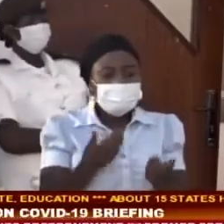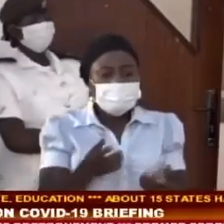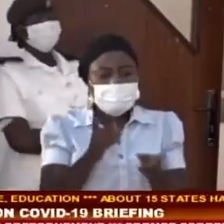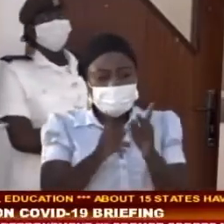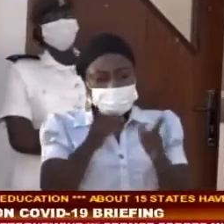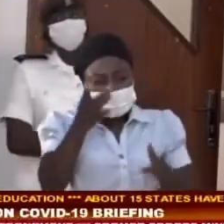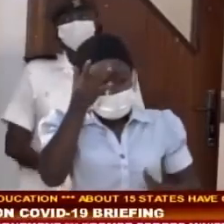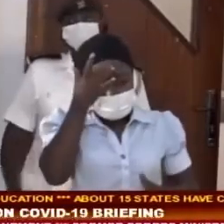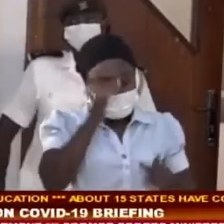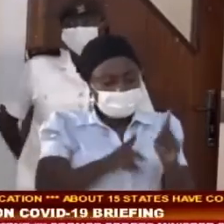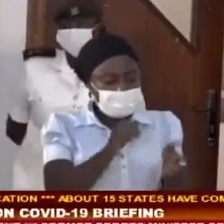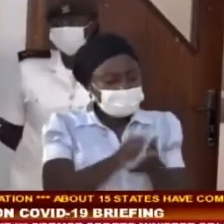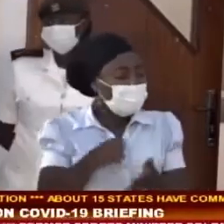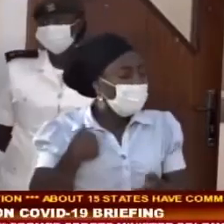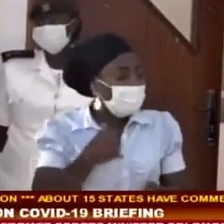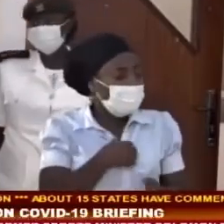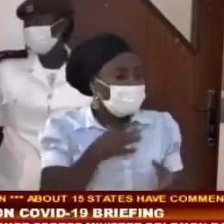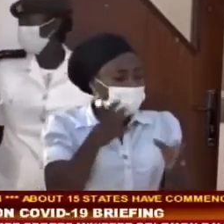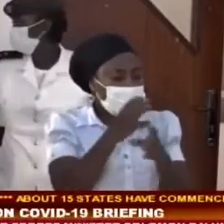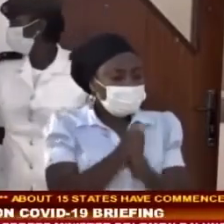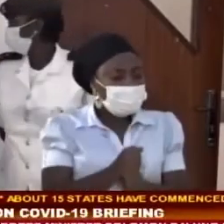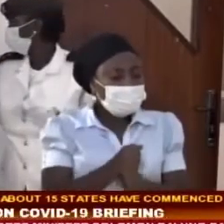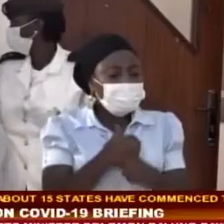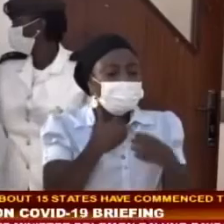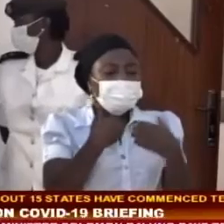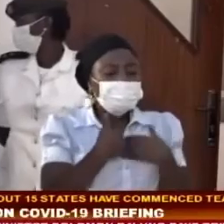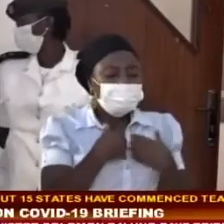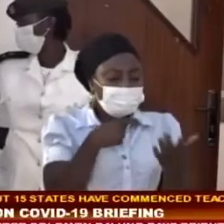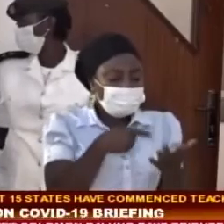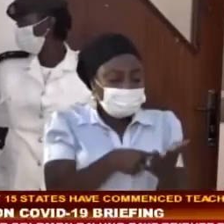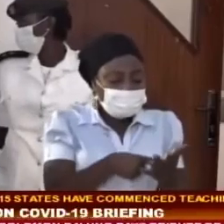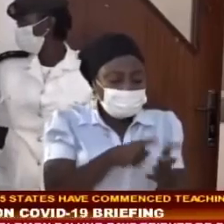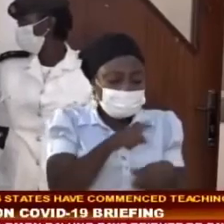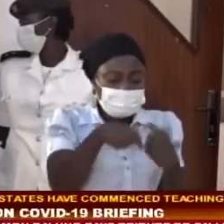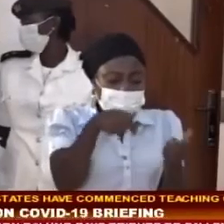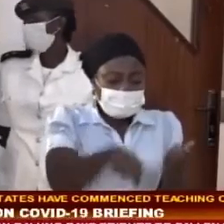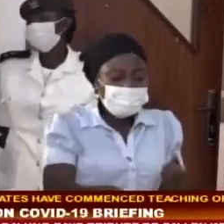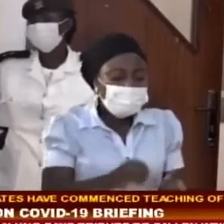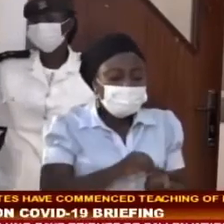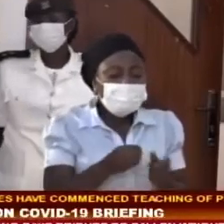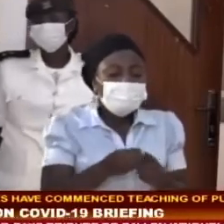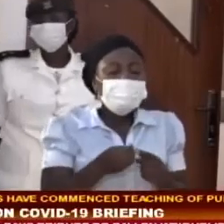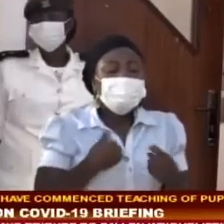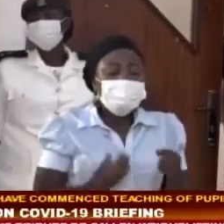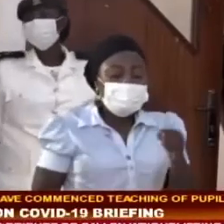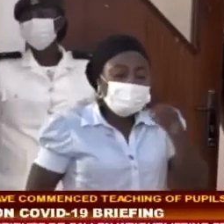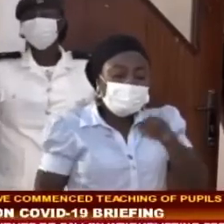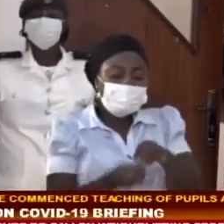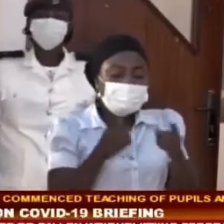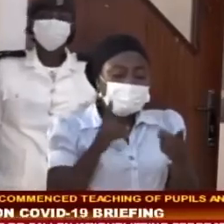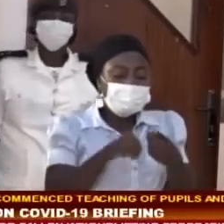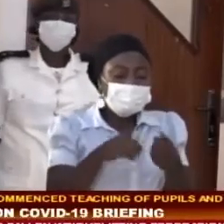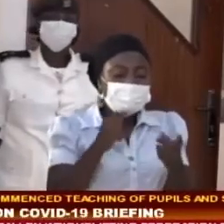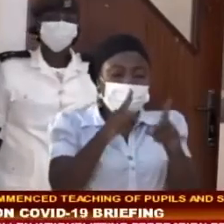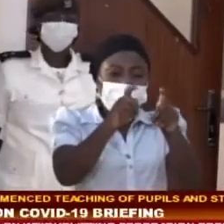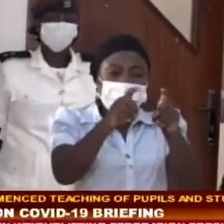moment, has this depleted, and have you increased the stock? We want to know.